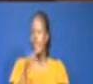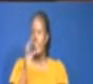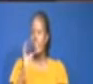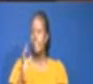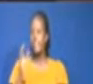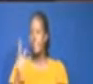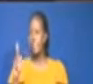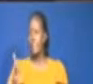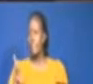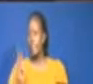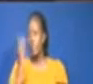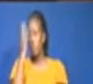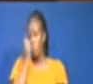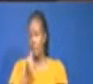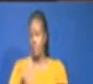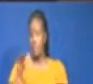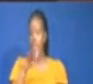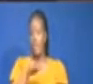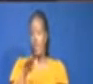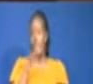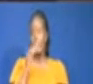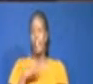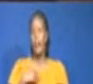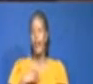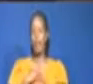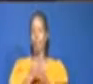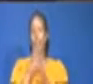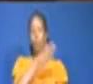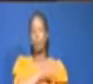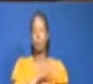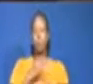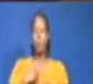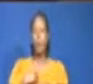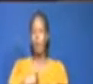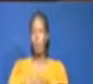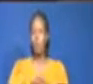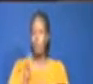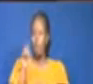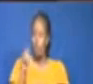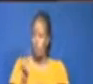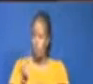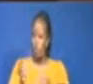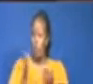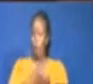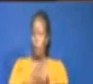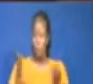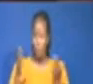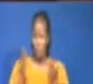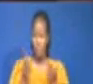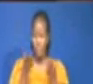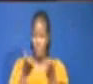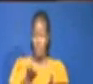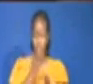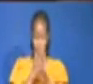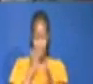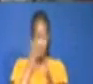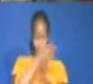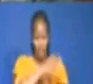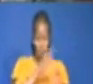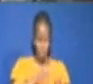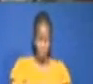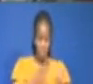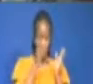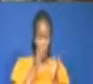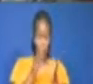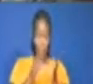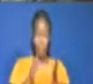Because Kabasiran is across on the other side, yes, the side of Kianda School? Yes. So your property is now across the road? Yes.